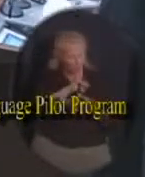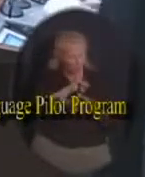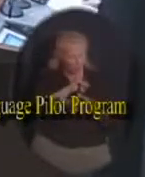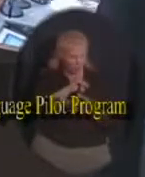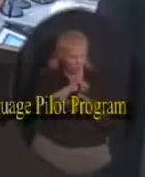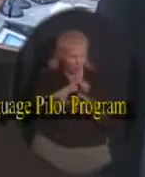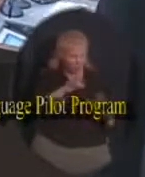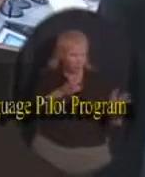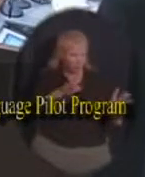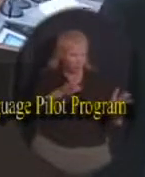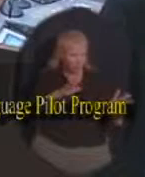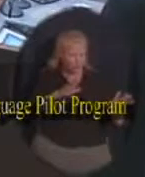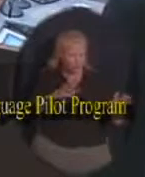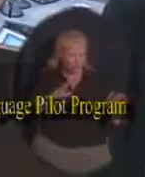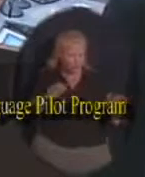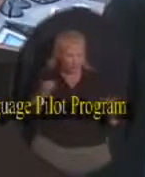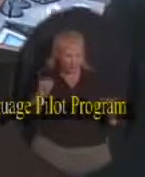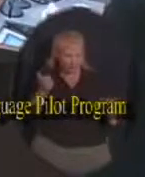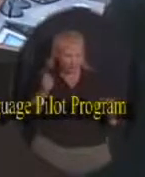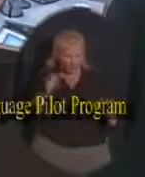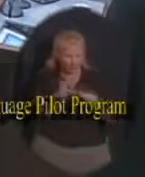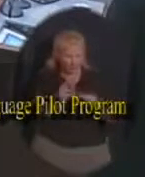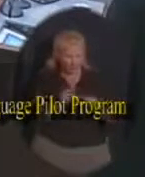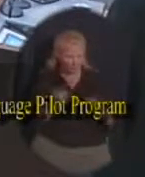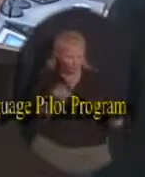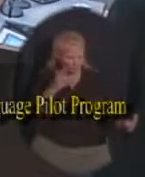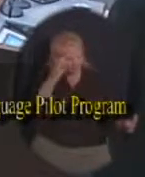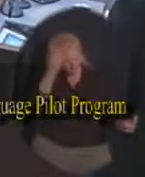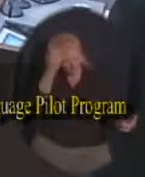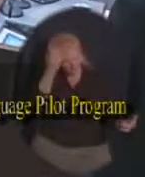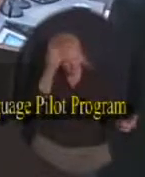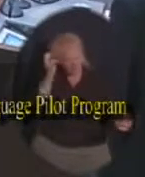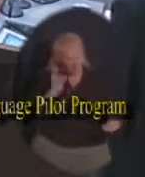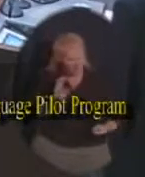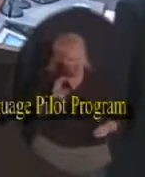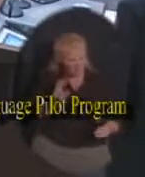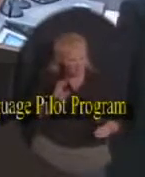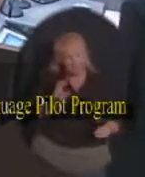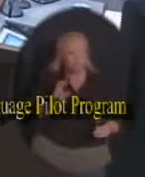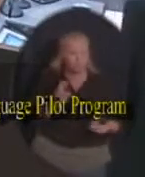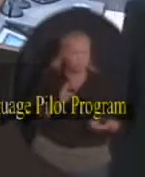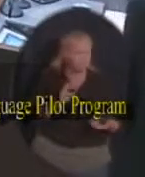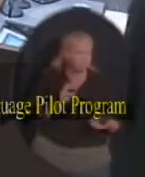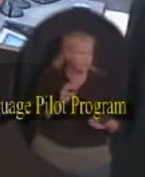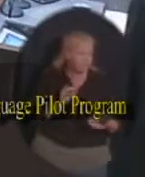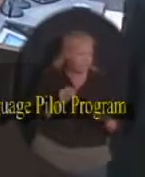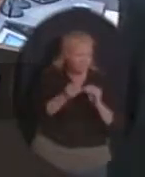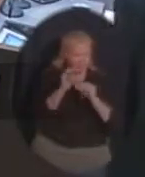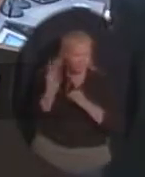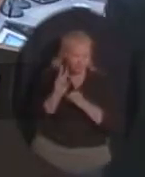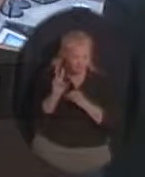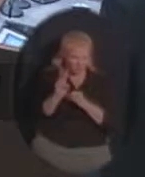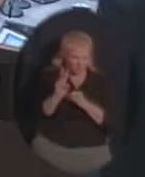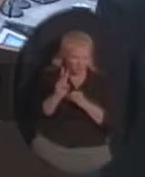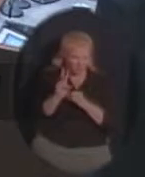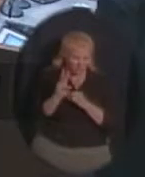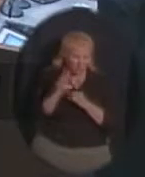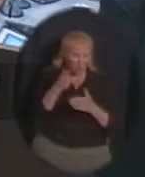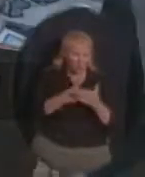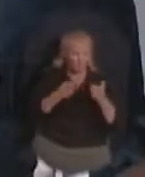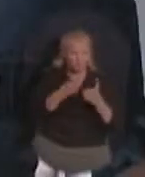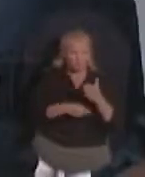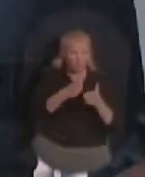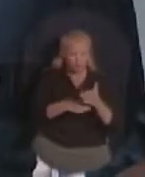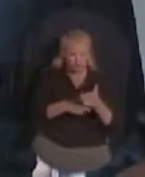did. For the what number, Mr. Churchman? For the Yes, 6 or 8. 6 or 8? Or 6. Okay. For the 6, it'd be